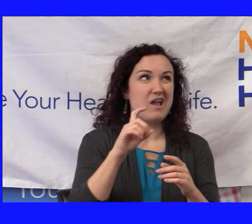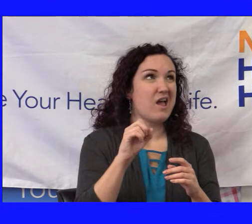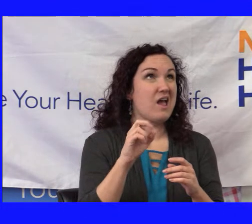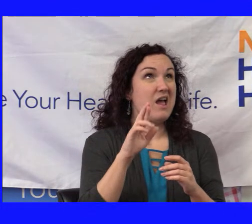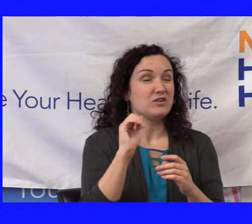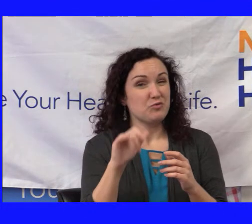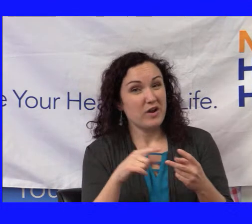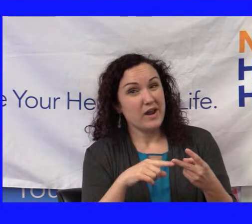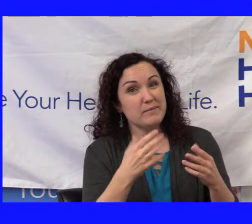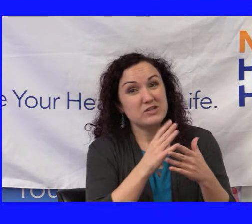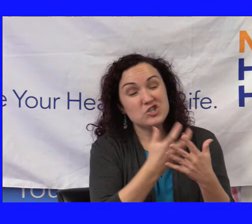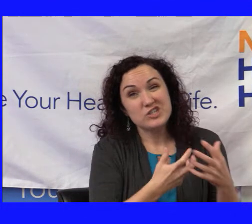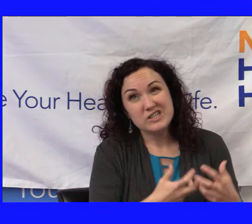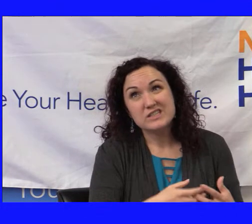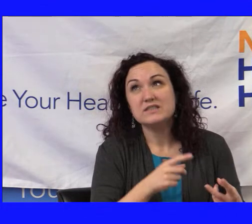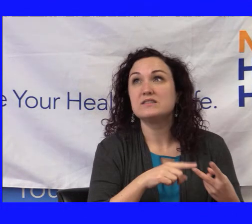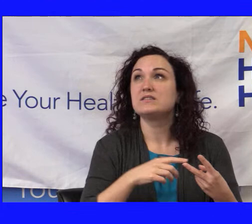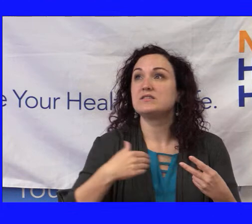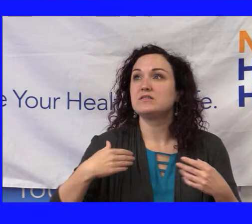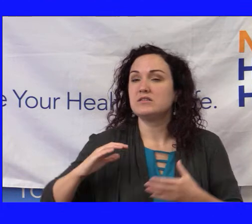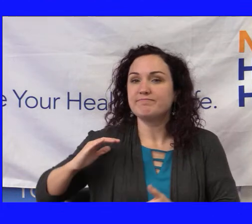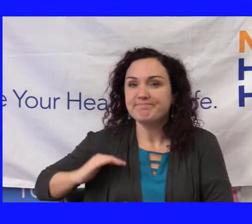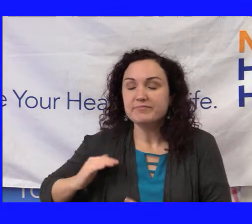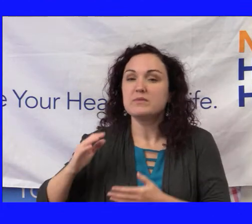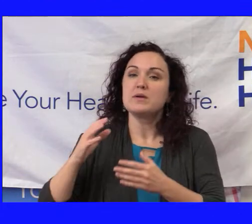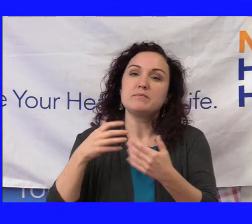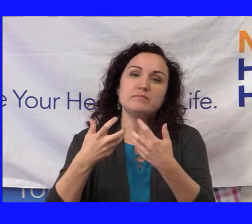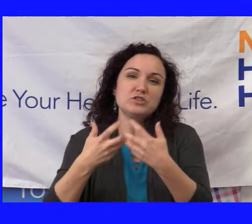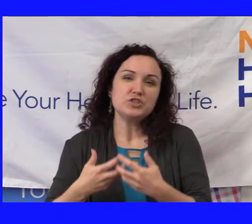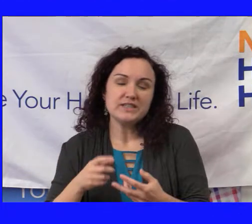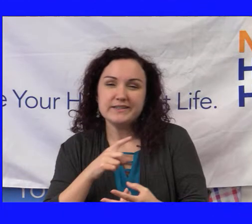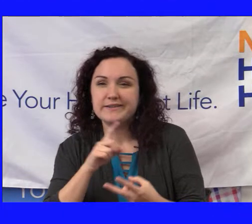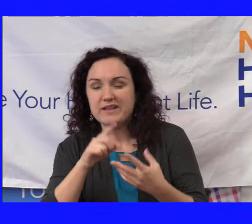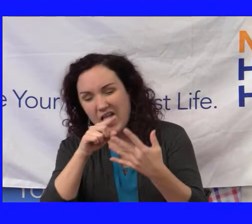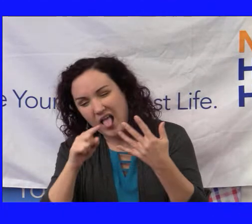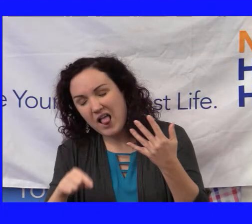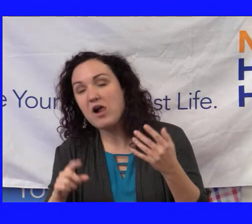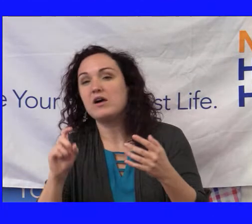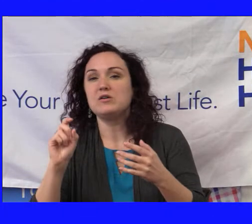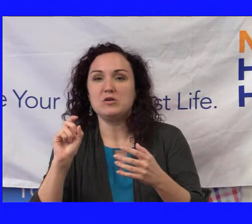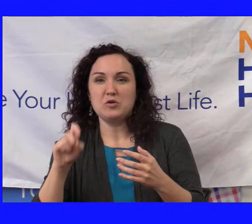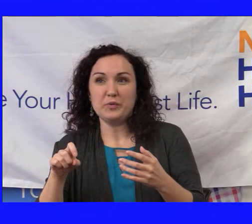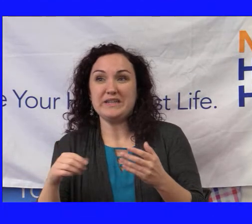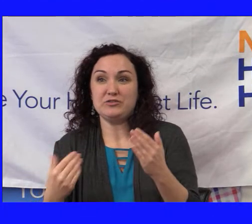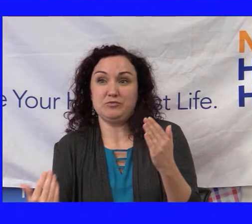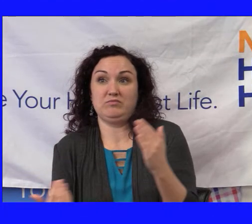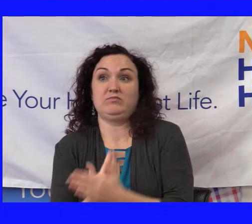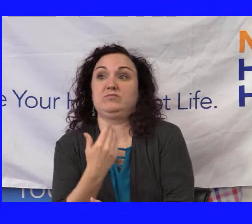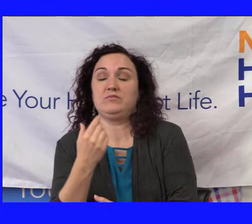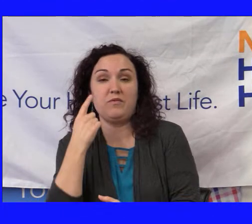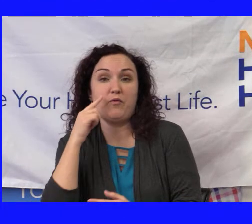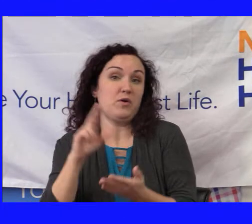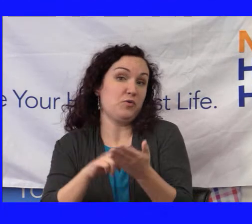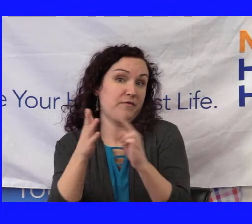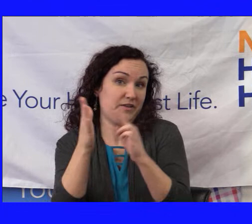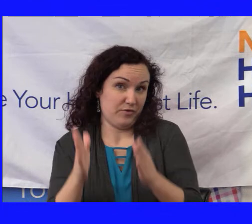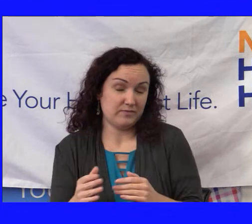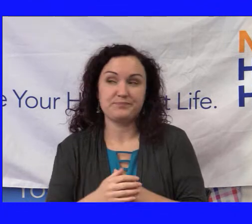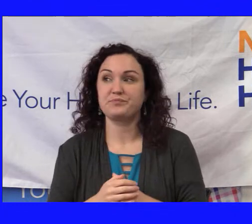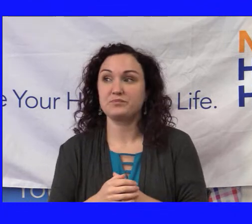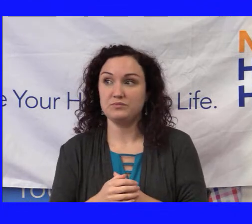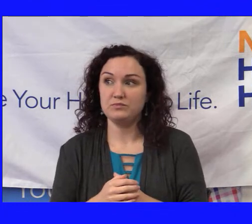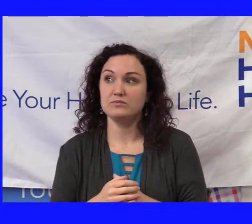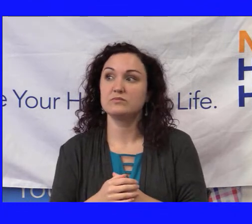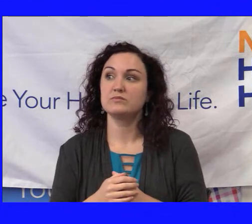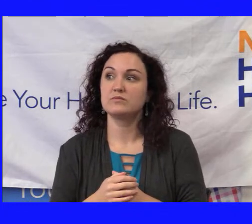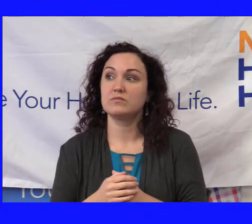machines, mammography machines, ultrasound machines, and all of those need to be reconfigured again with a new vendor. And not only do we need to